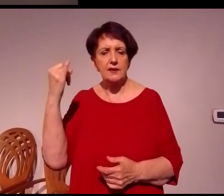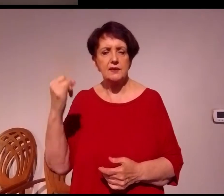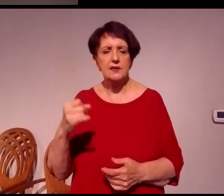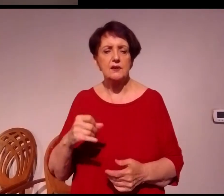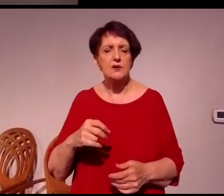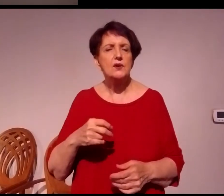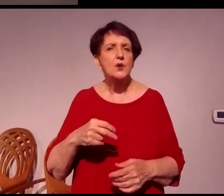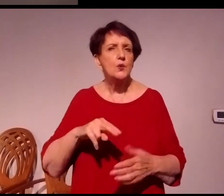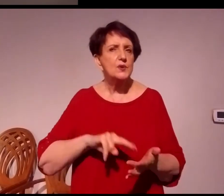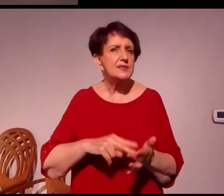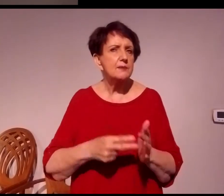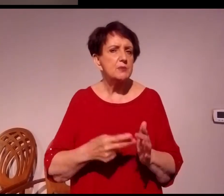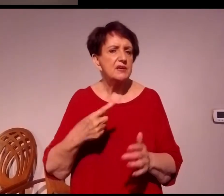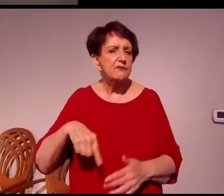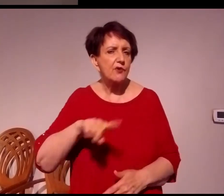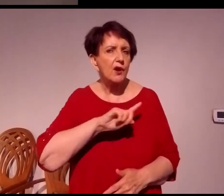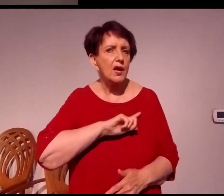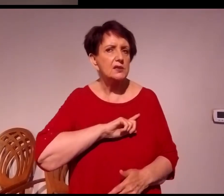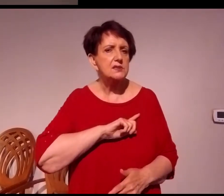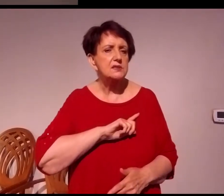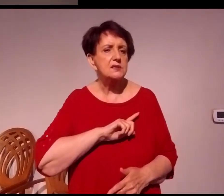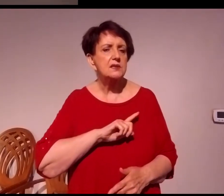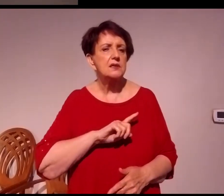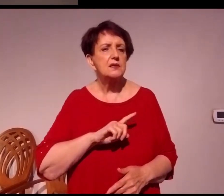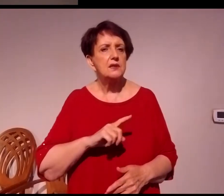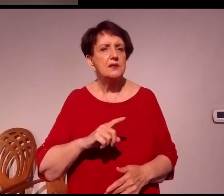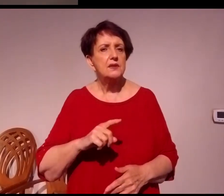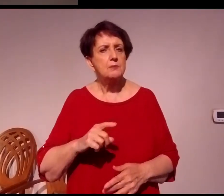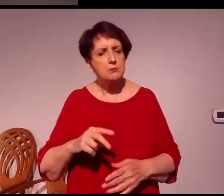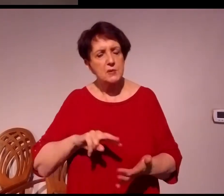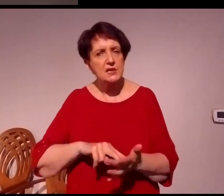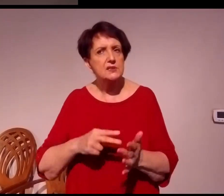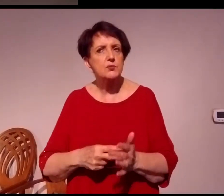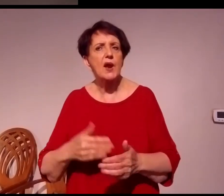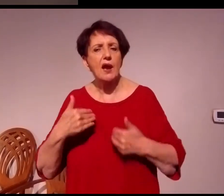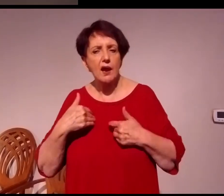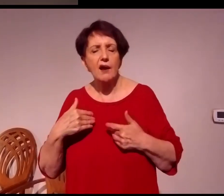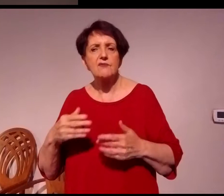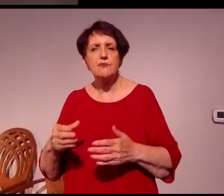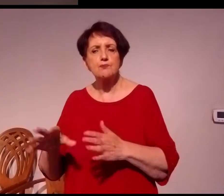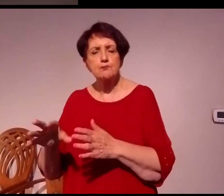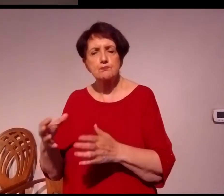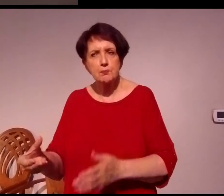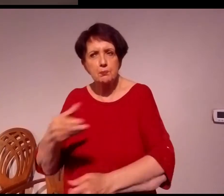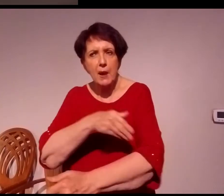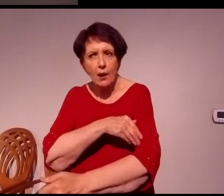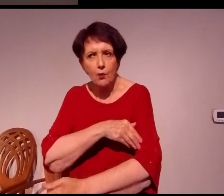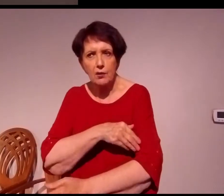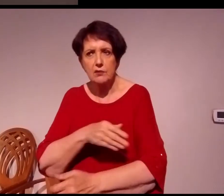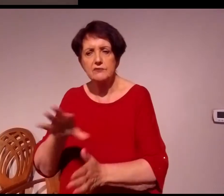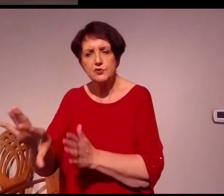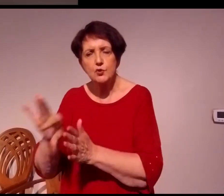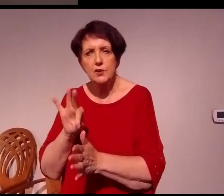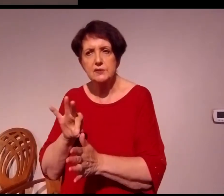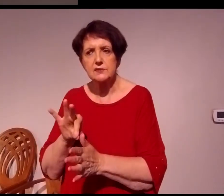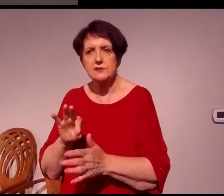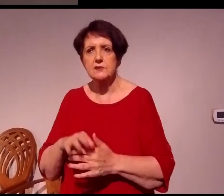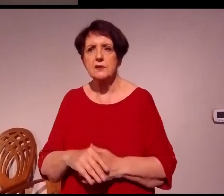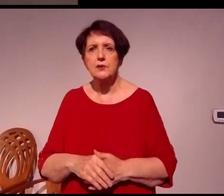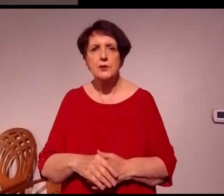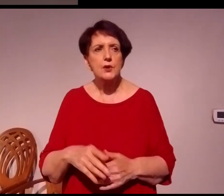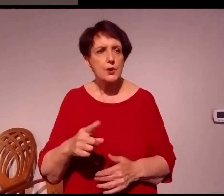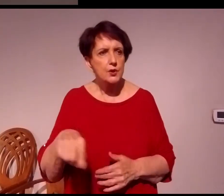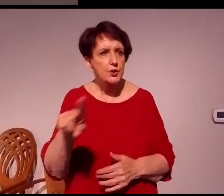us? It is accessing the power of choice. You are a divine, radiant, magnificent being of love and